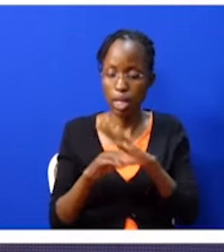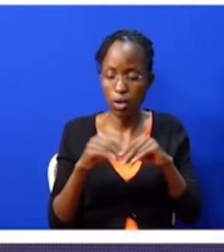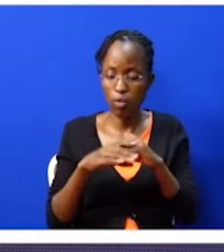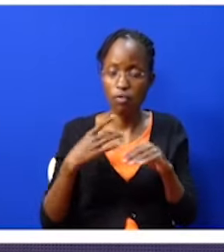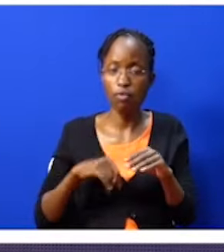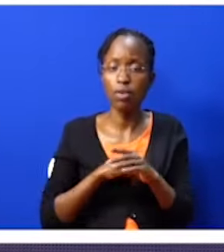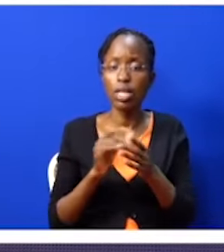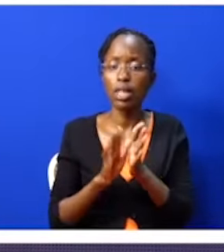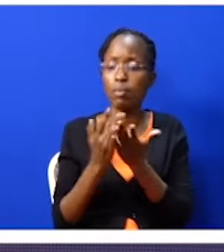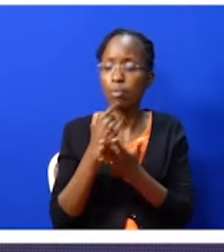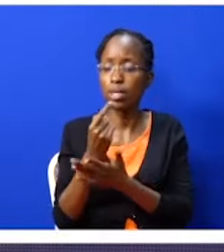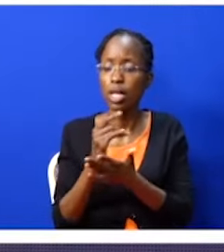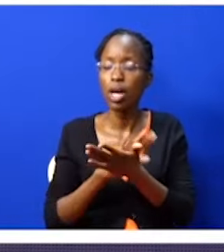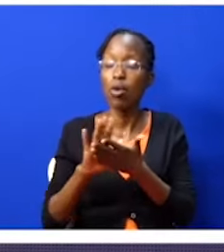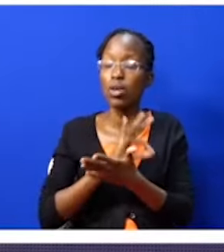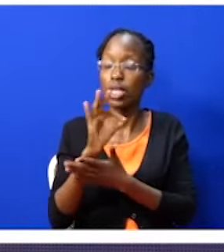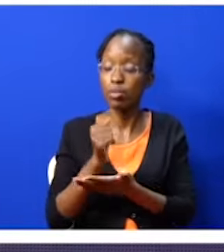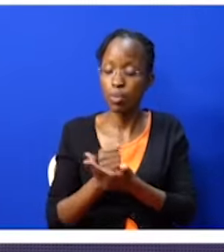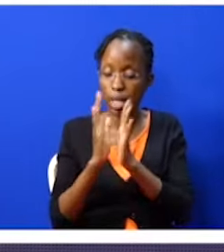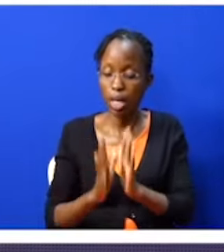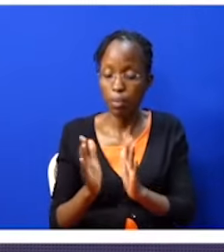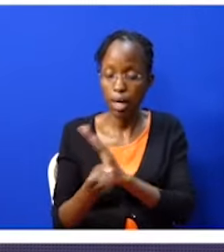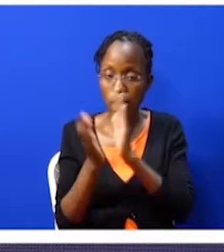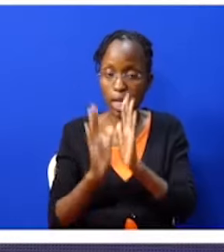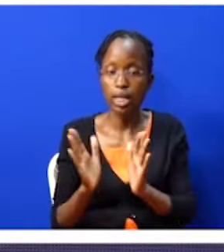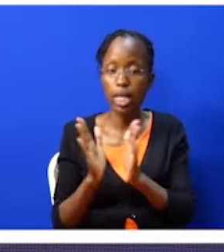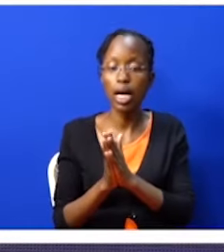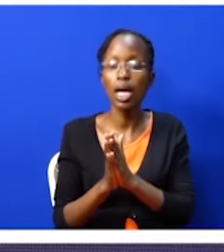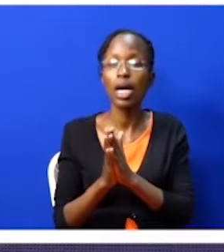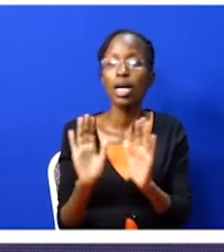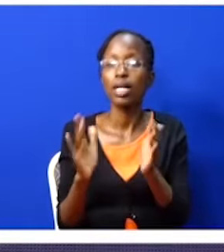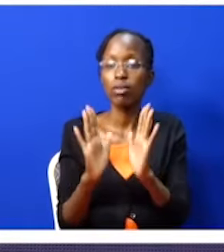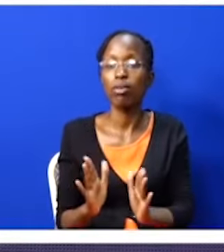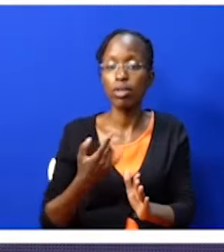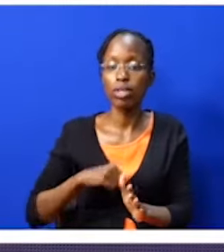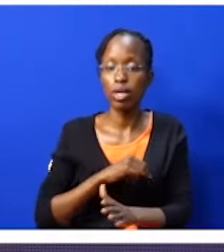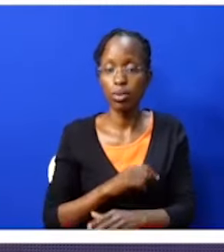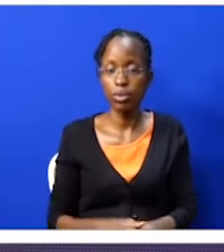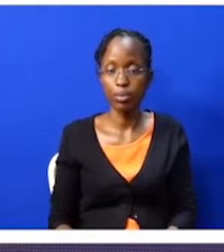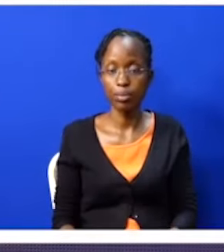he's our helper, he's our counselor, and he's also our encourager.